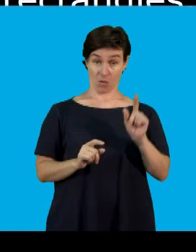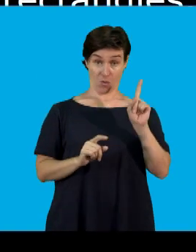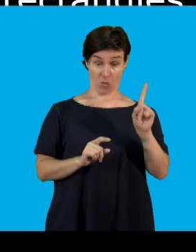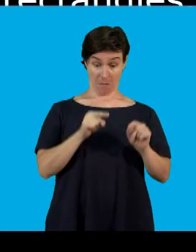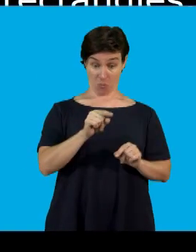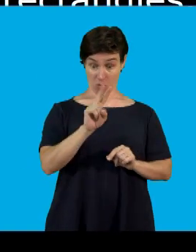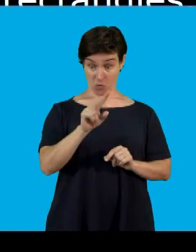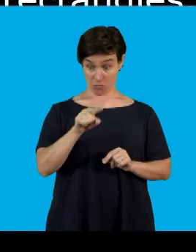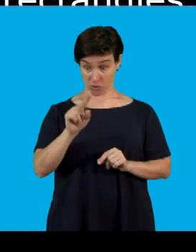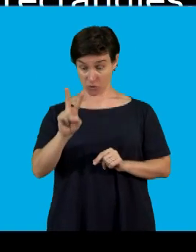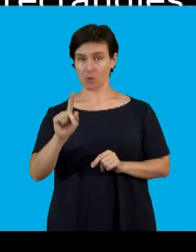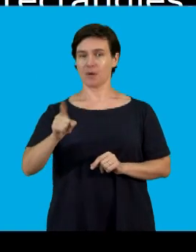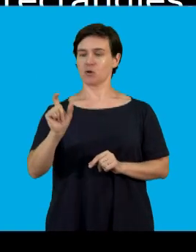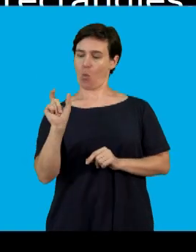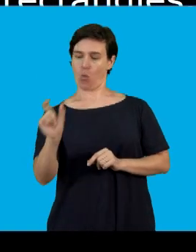bar.